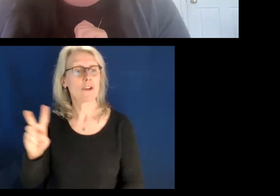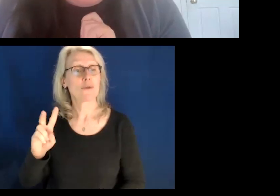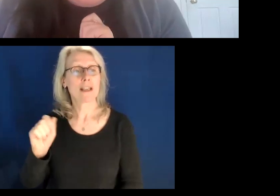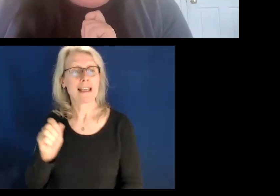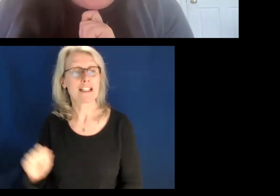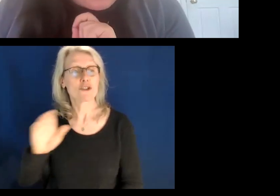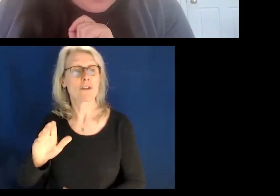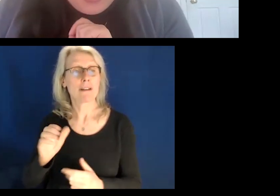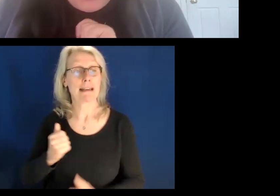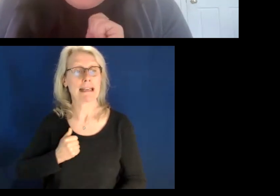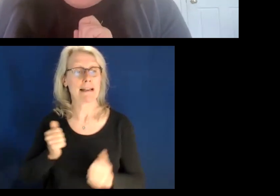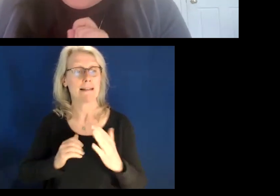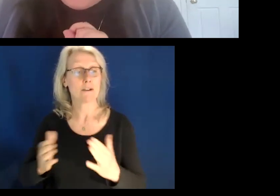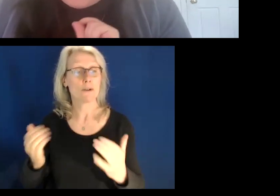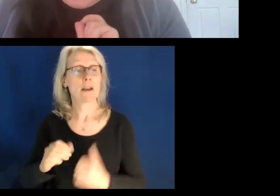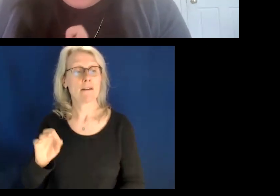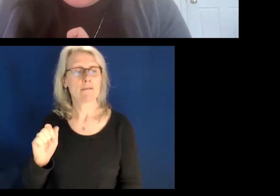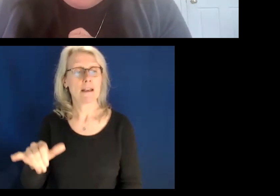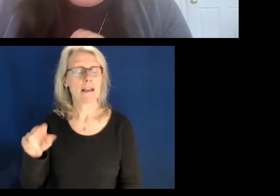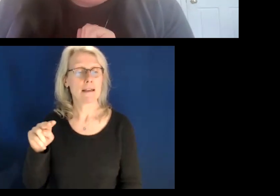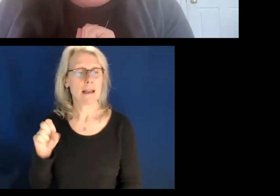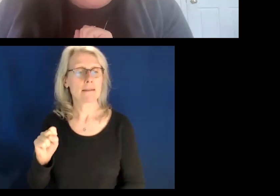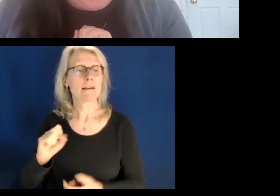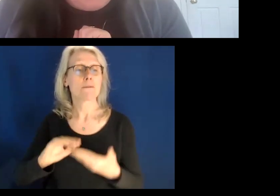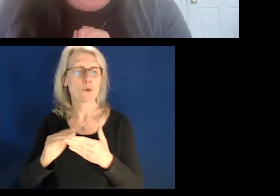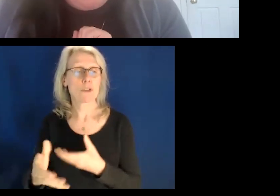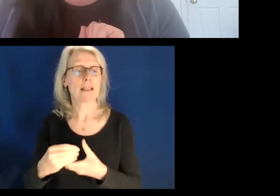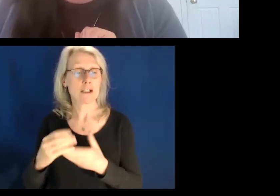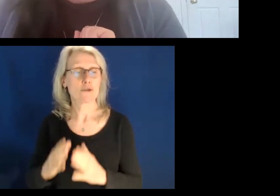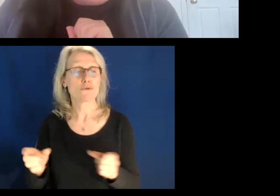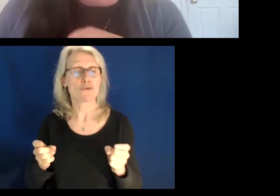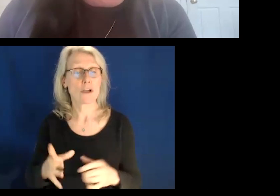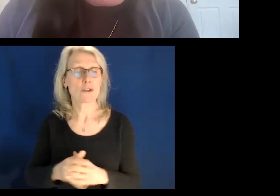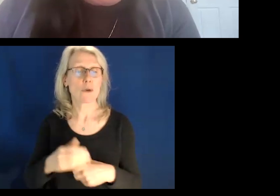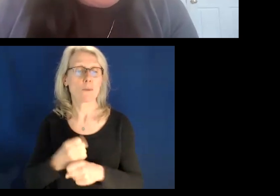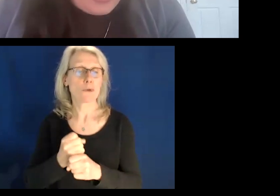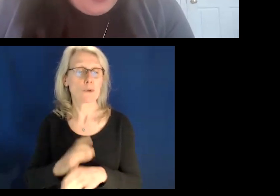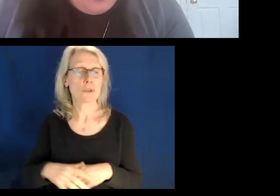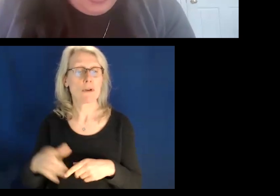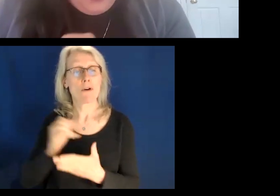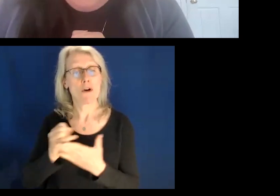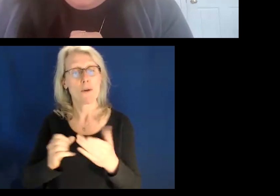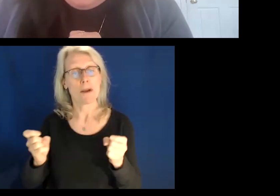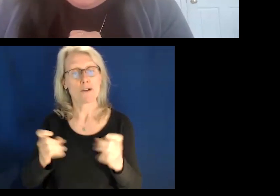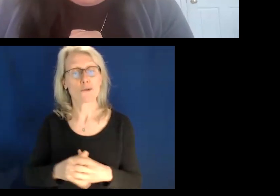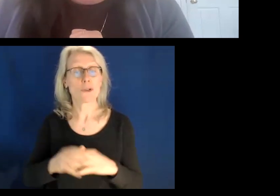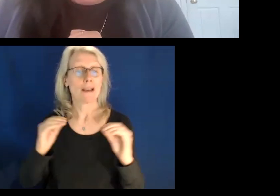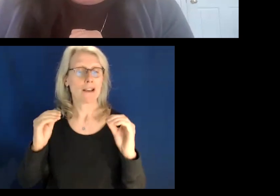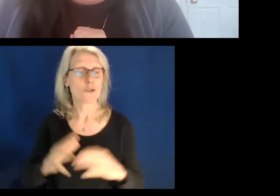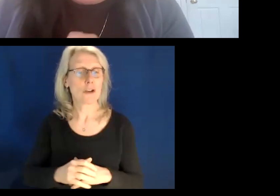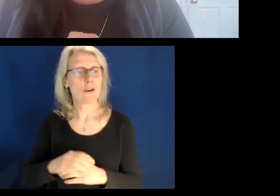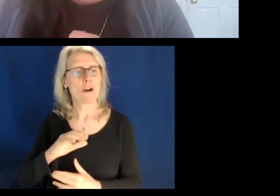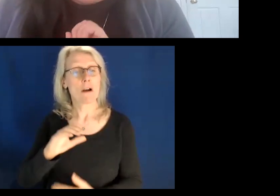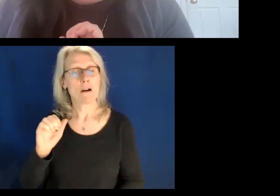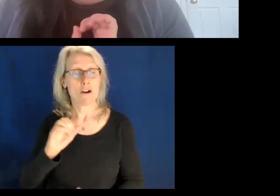a community-engaged director, producer, art manager, and educator, the artistic director of the Frank Theatre, and